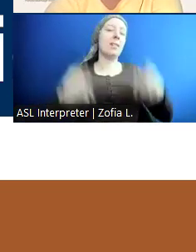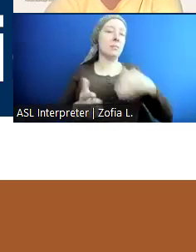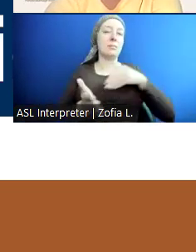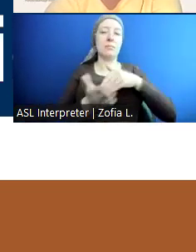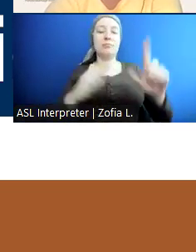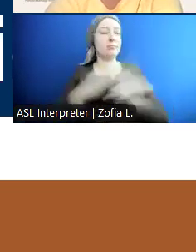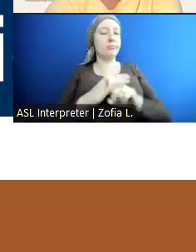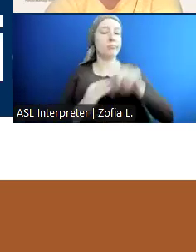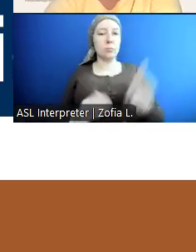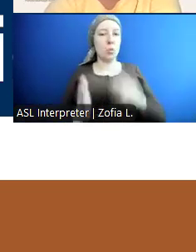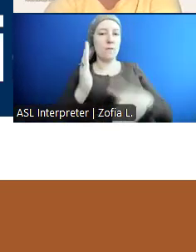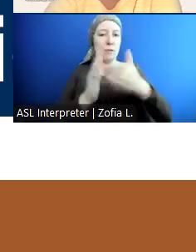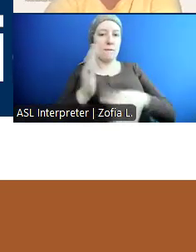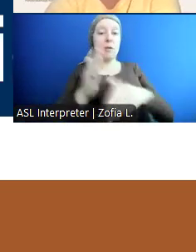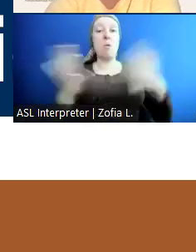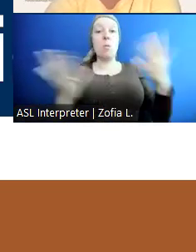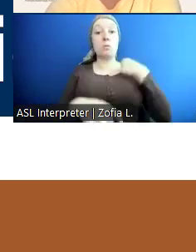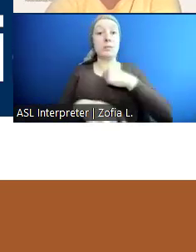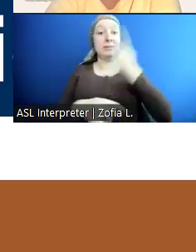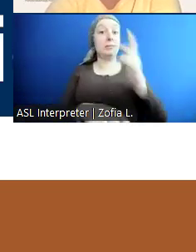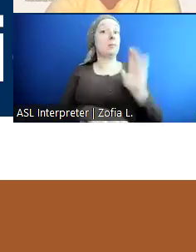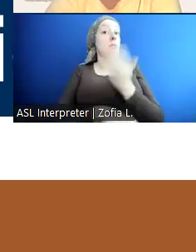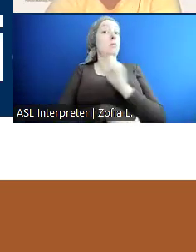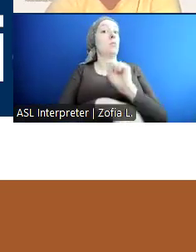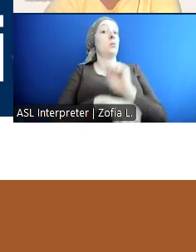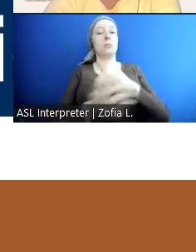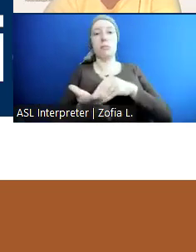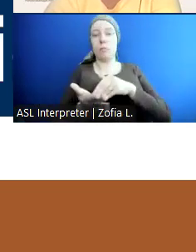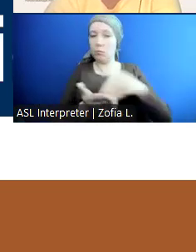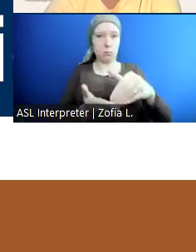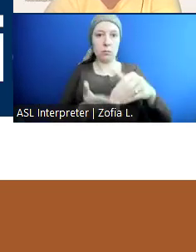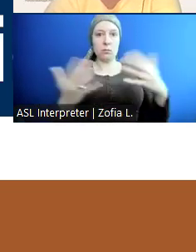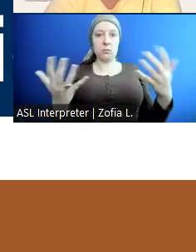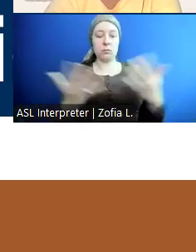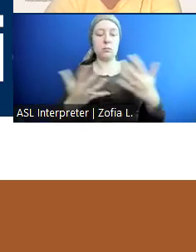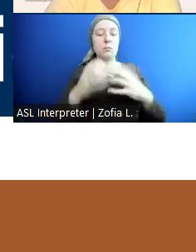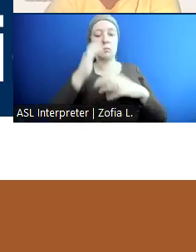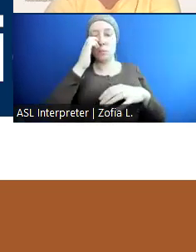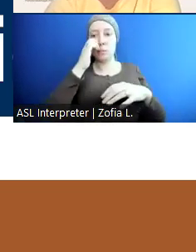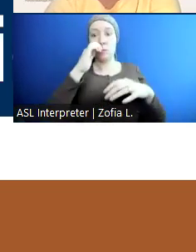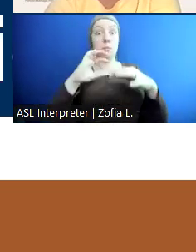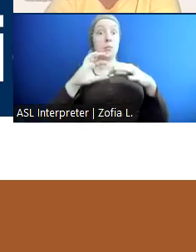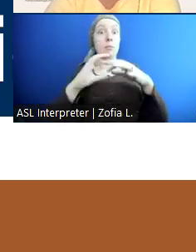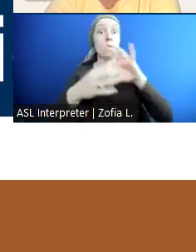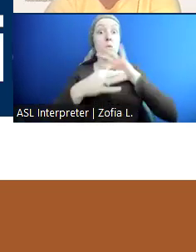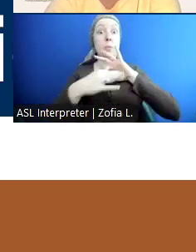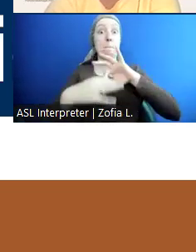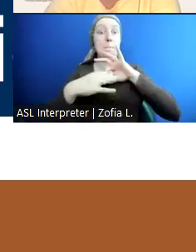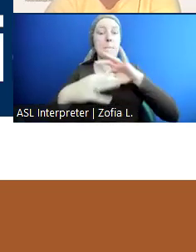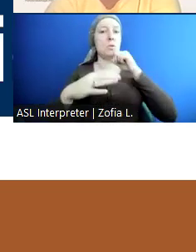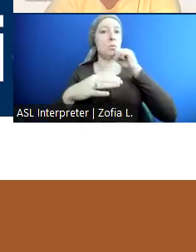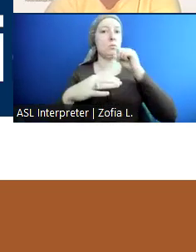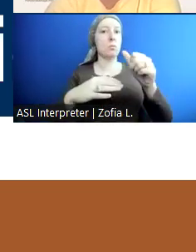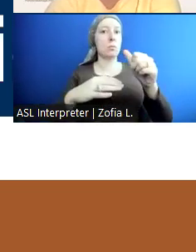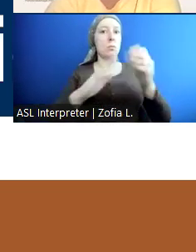you know, what we see in our work is that, you know, often the dynamics do not rise to the level of state or